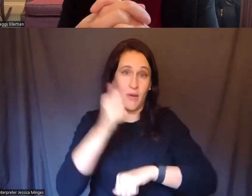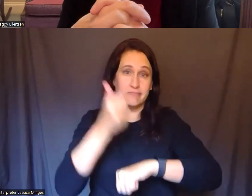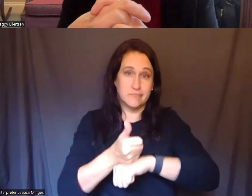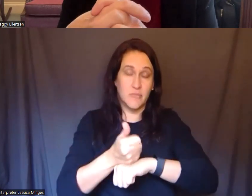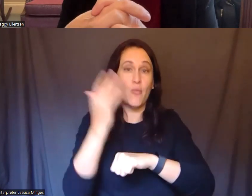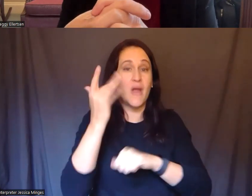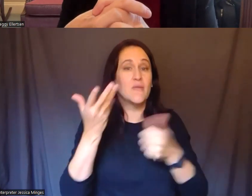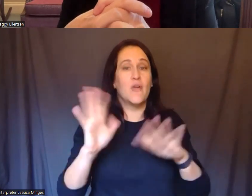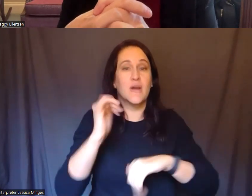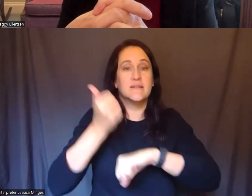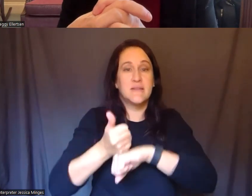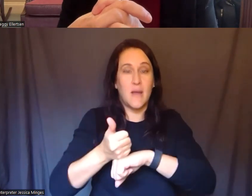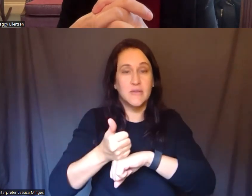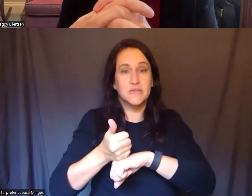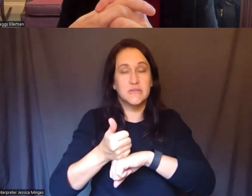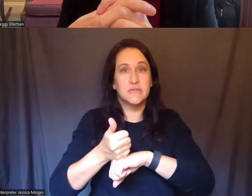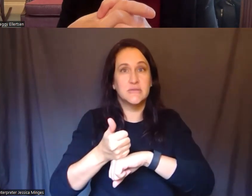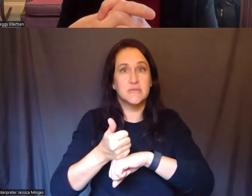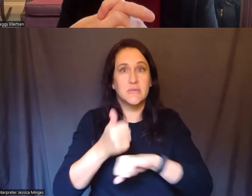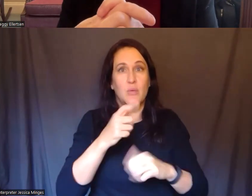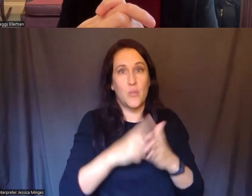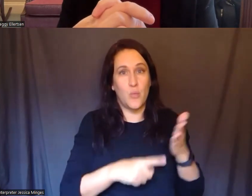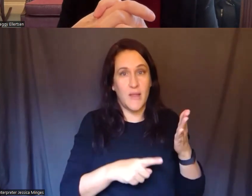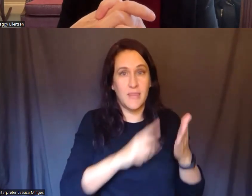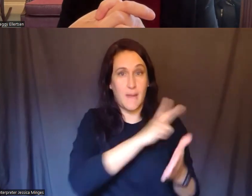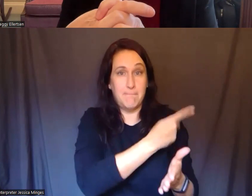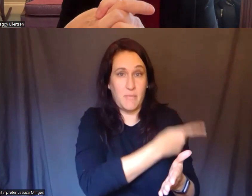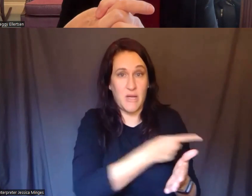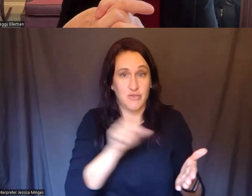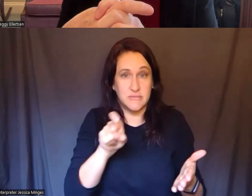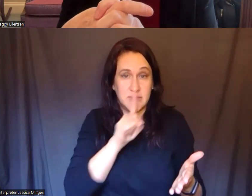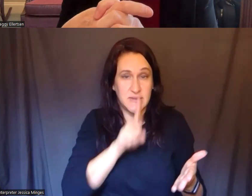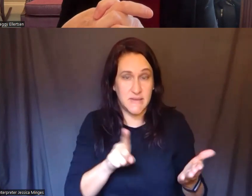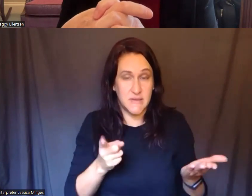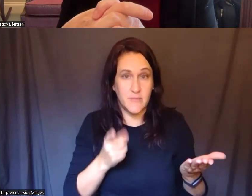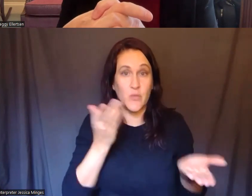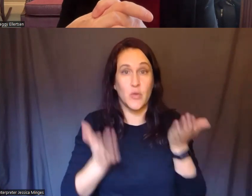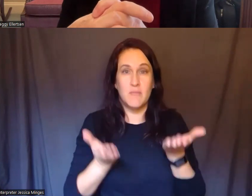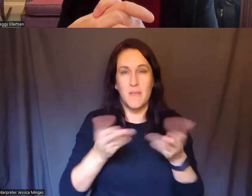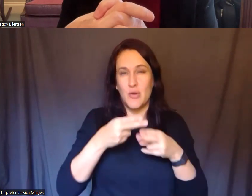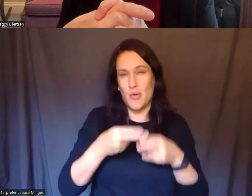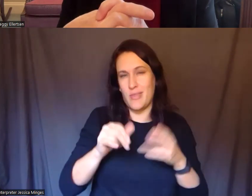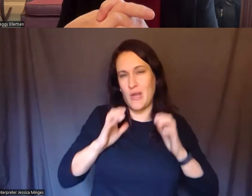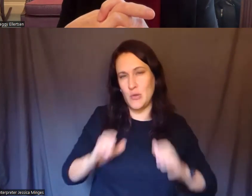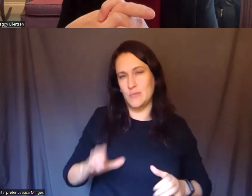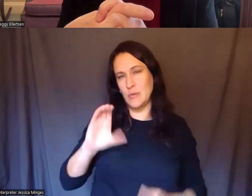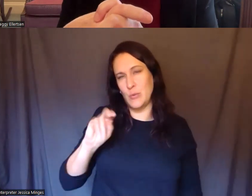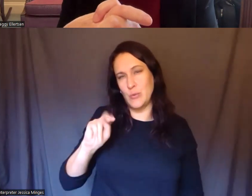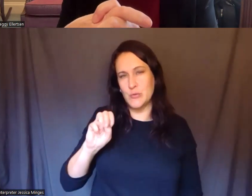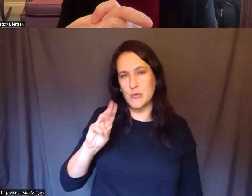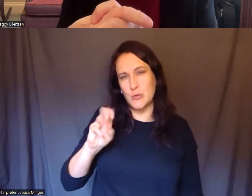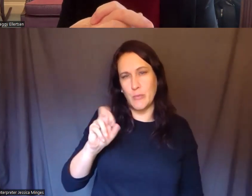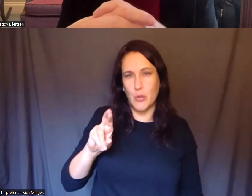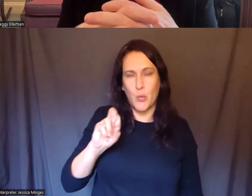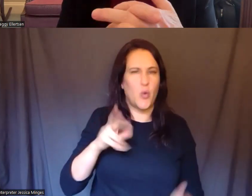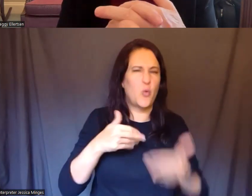already established what the patient's need is, or you all may call them consumers, or